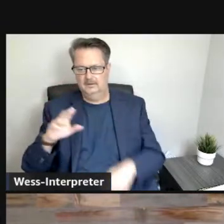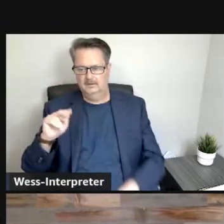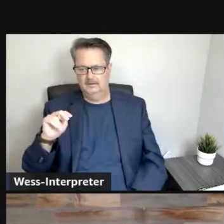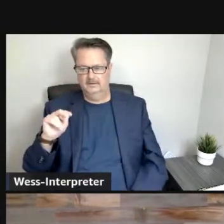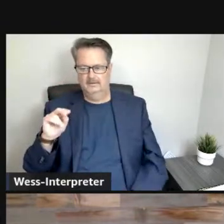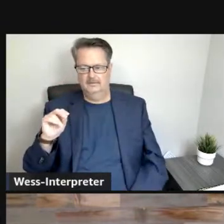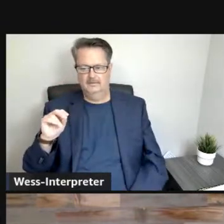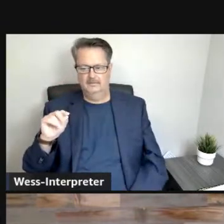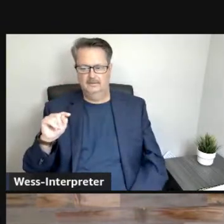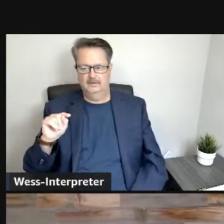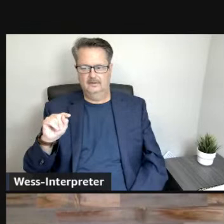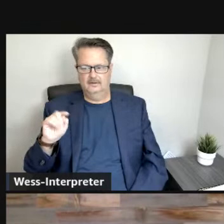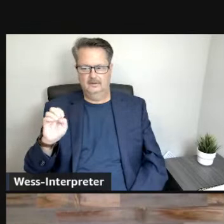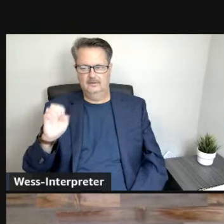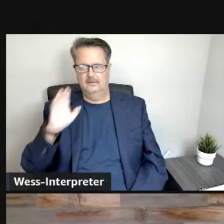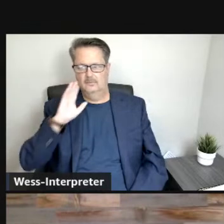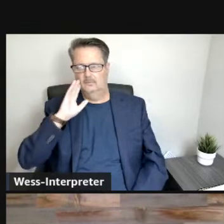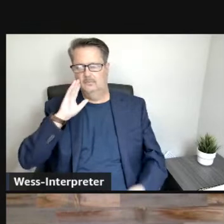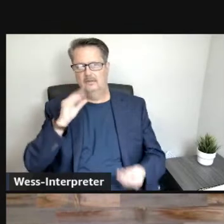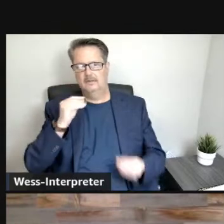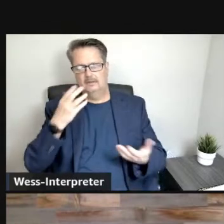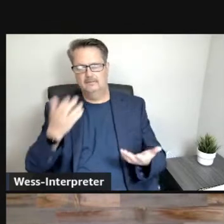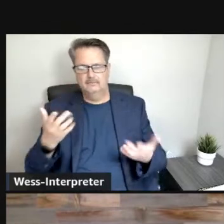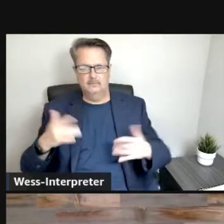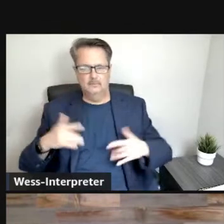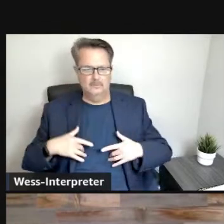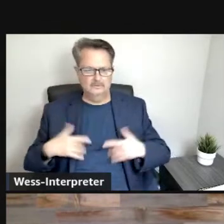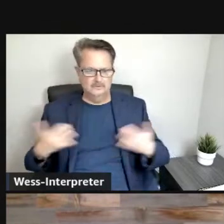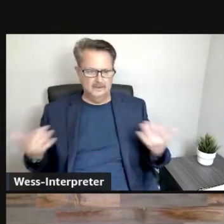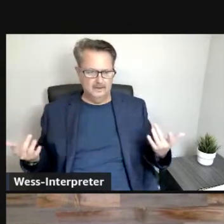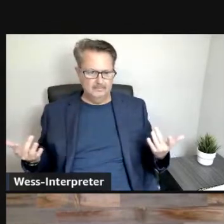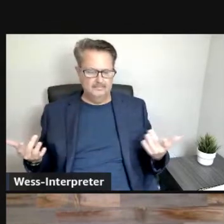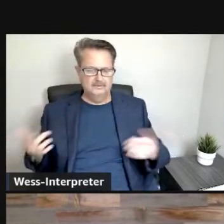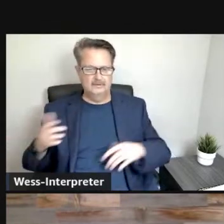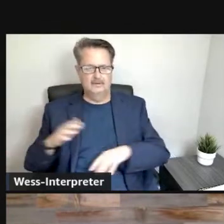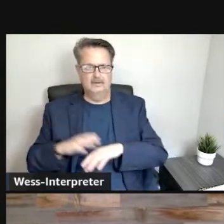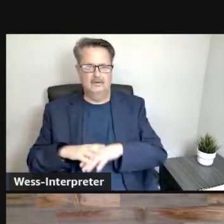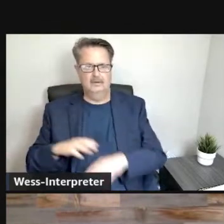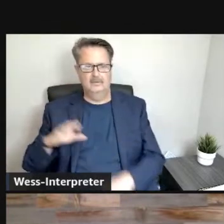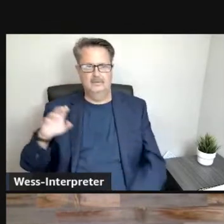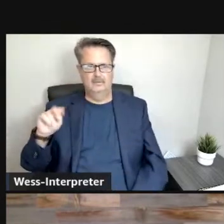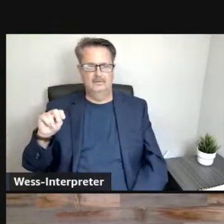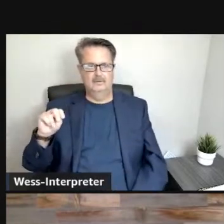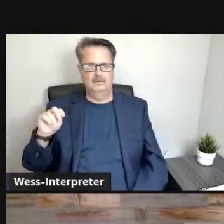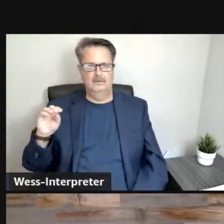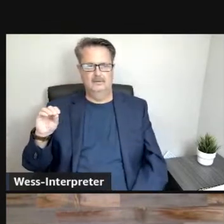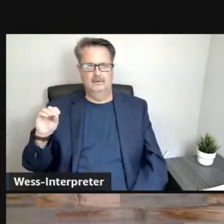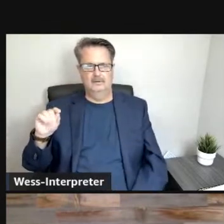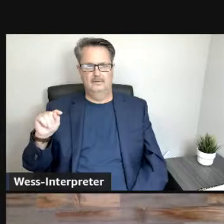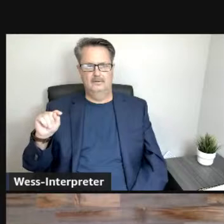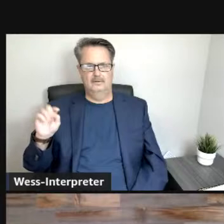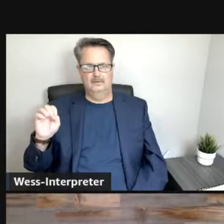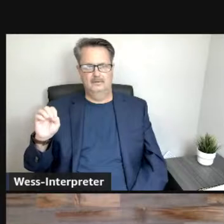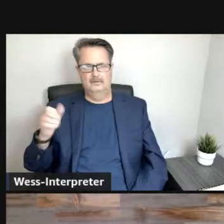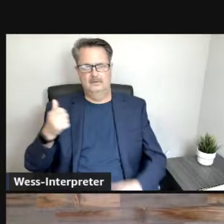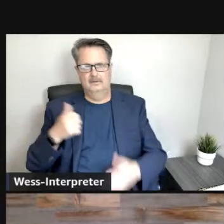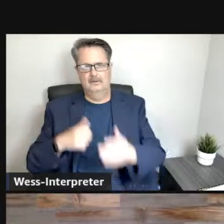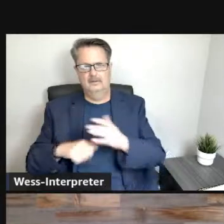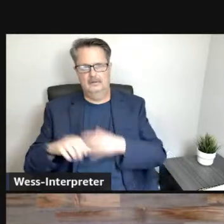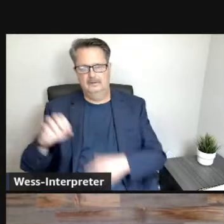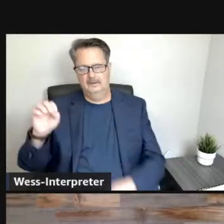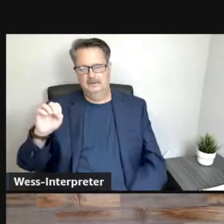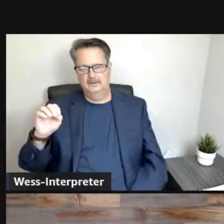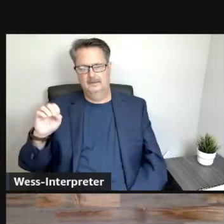you what is happening on the nodes of the EKS cluster. So you get the load average,